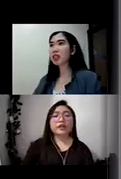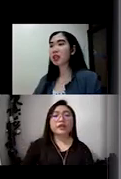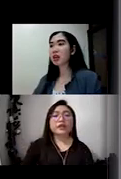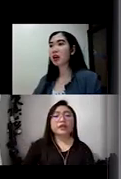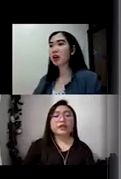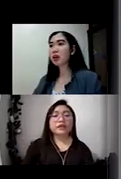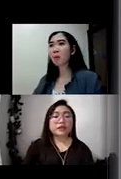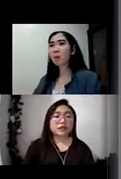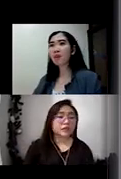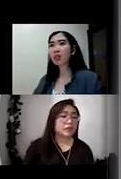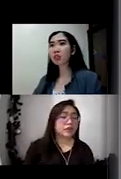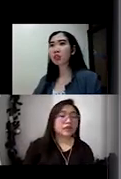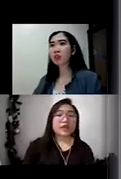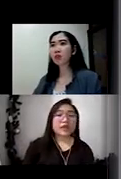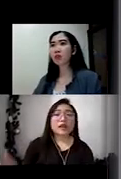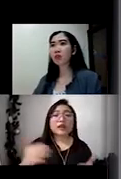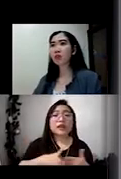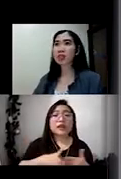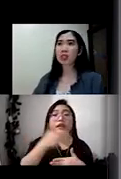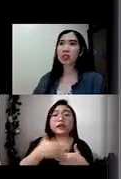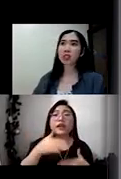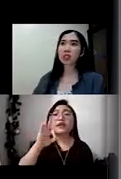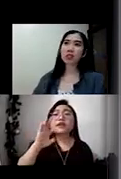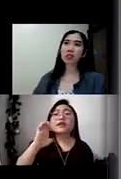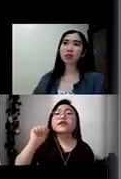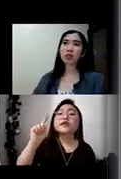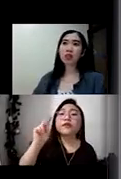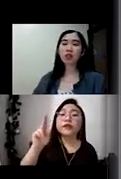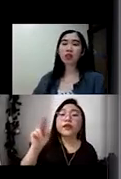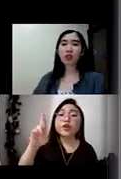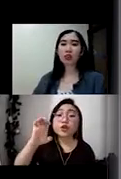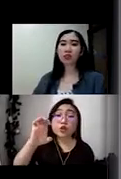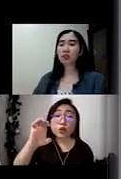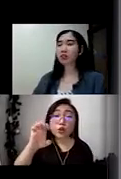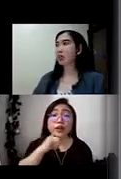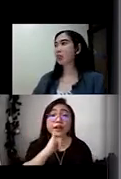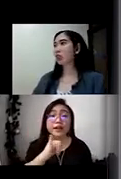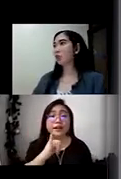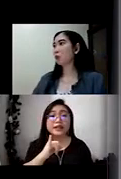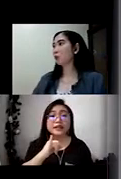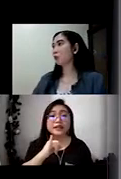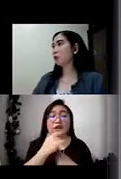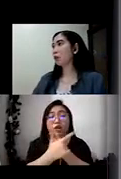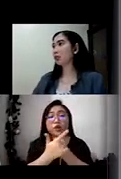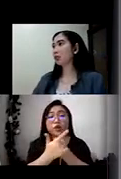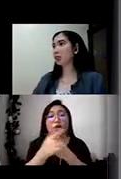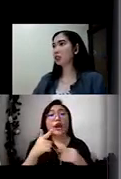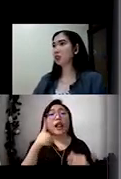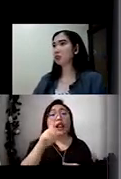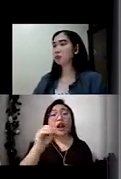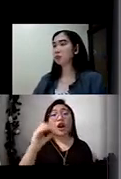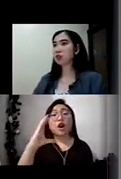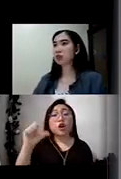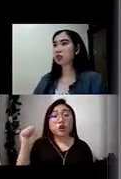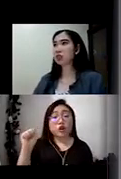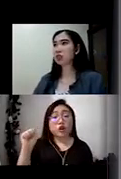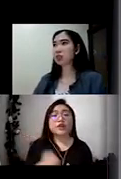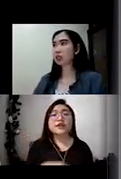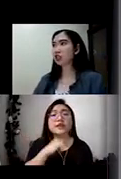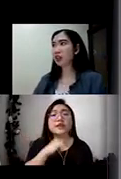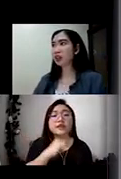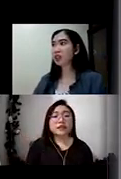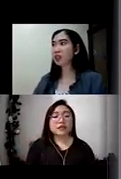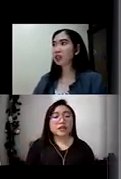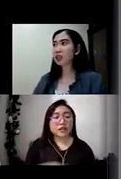another feature of this Google Docs na hindi ko mapapakita sa inyo because this is